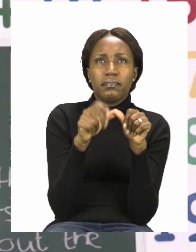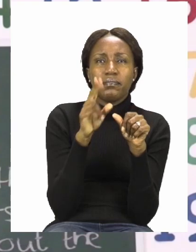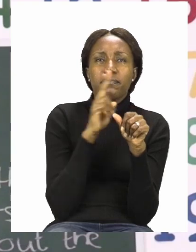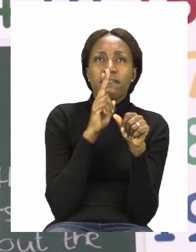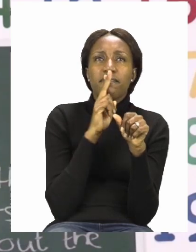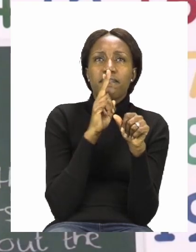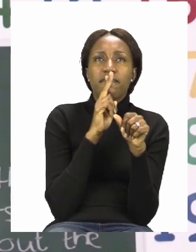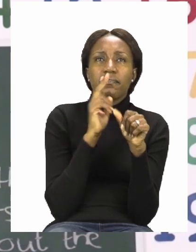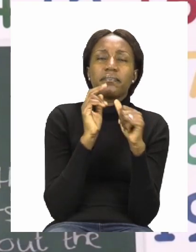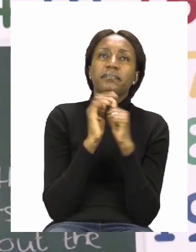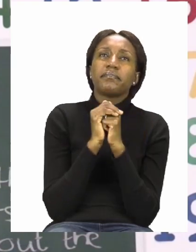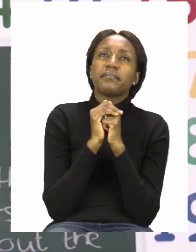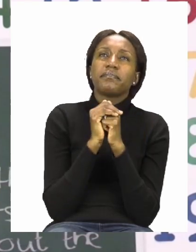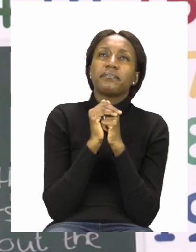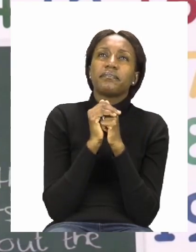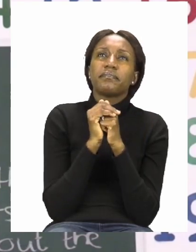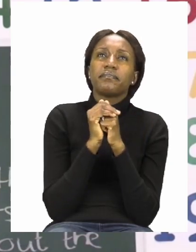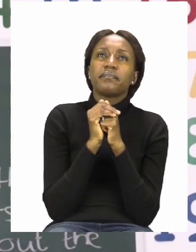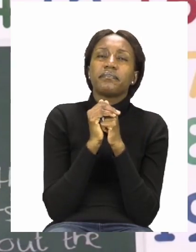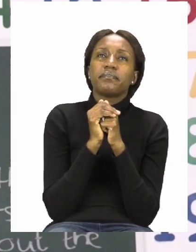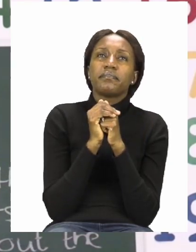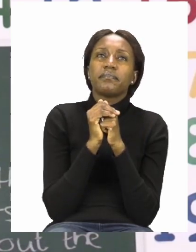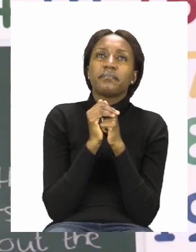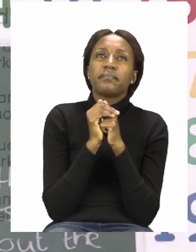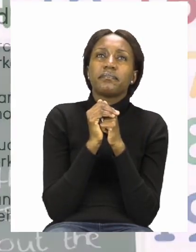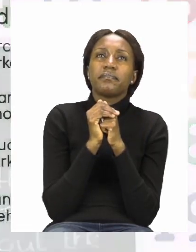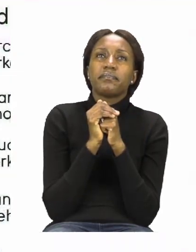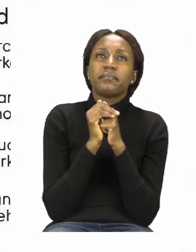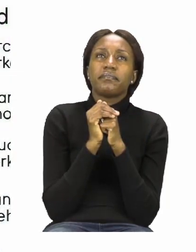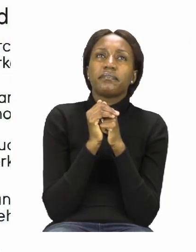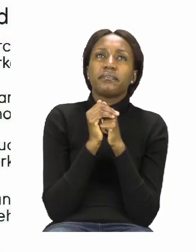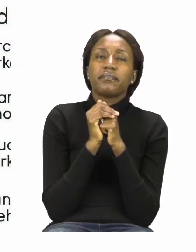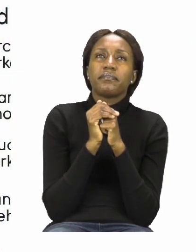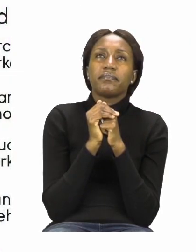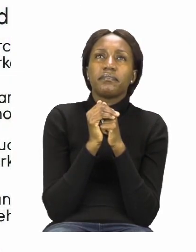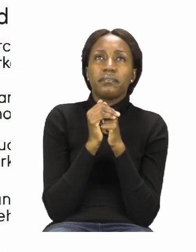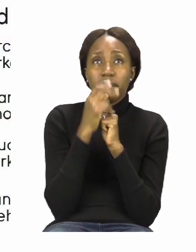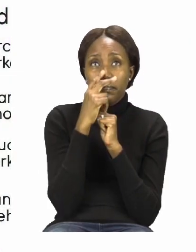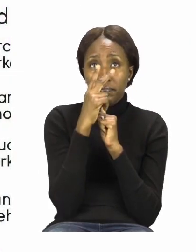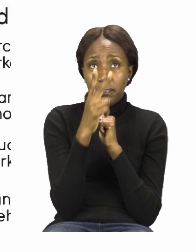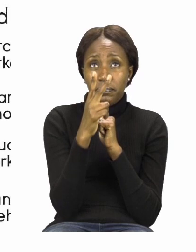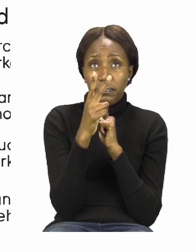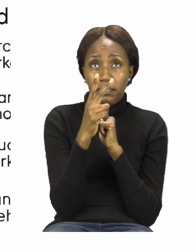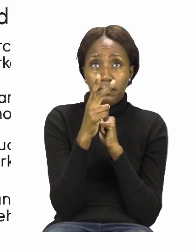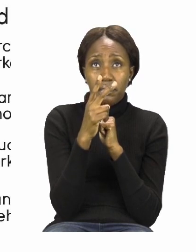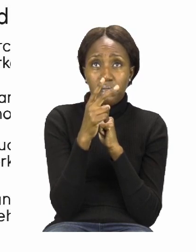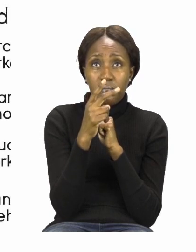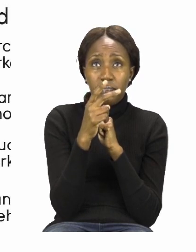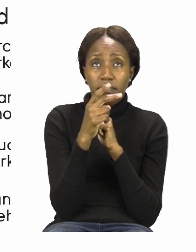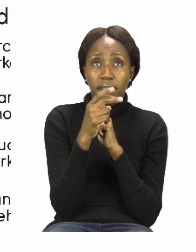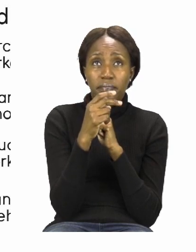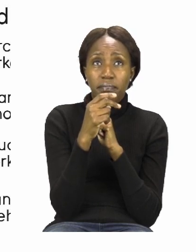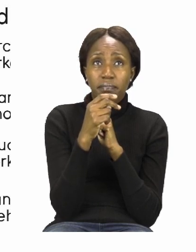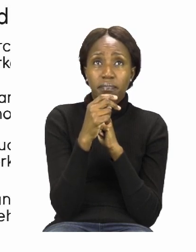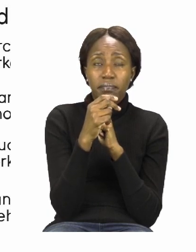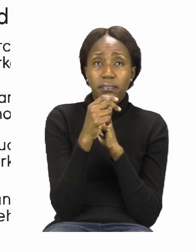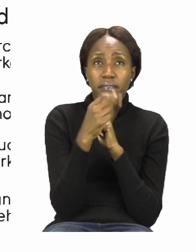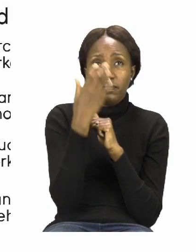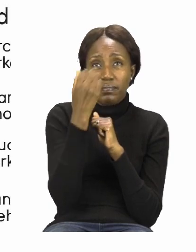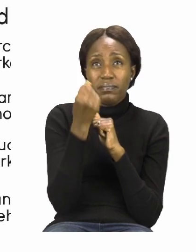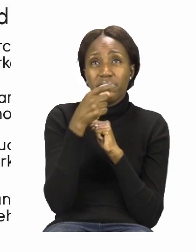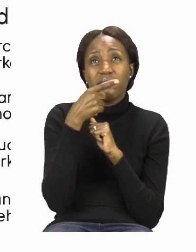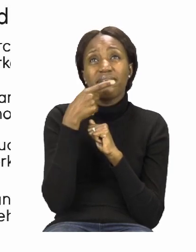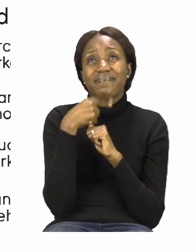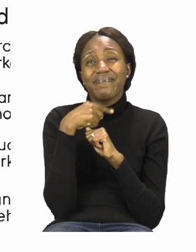questions in our exercise. Let's take a look. In our exercise, we are having a man that